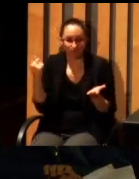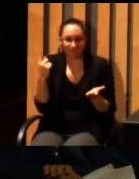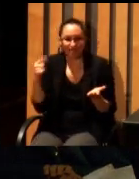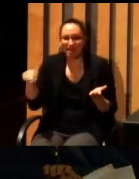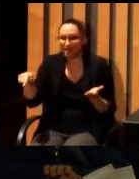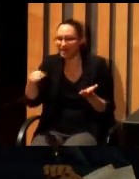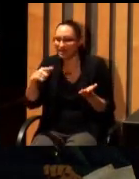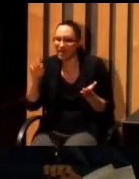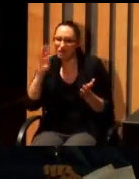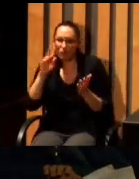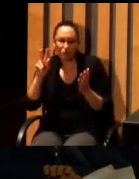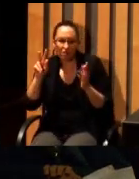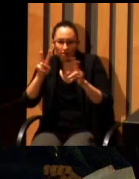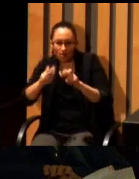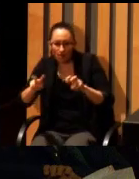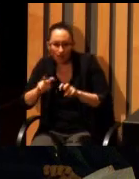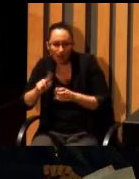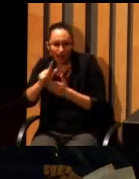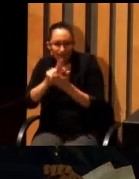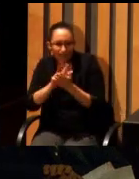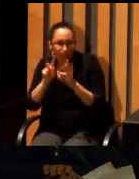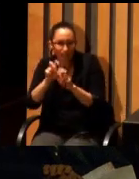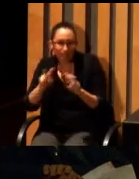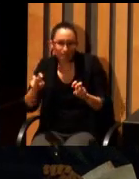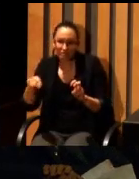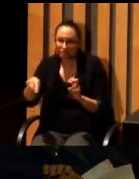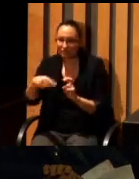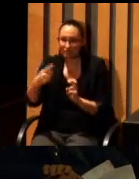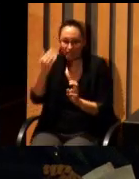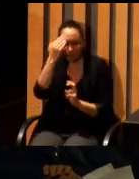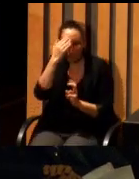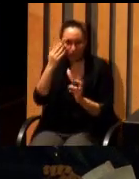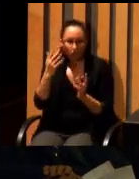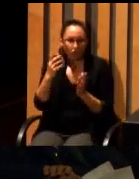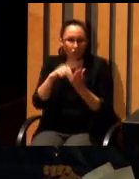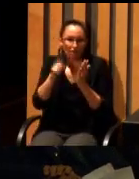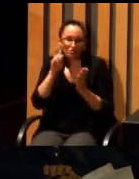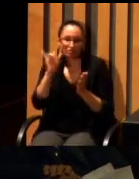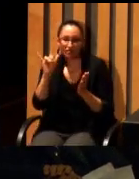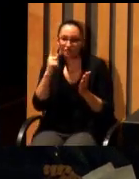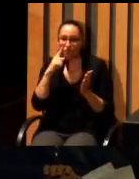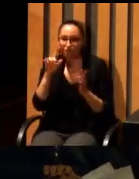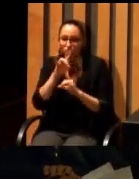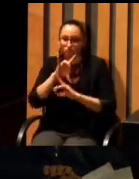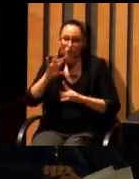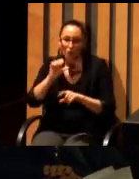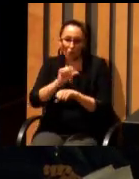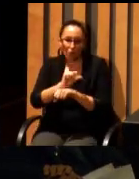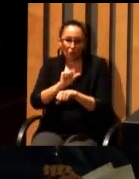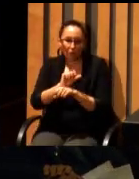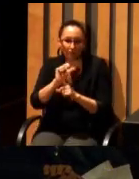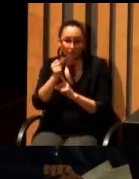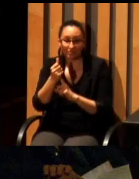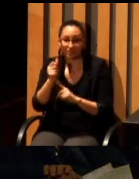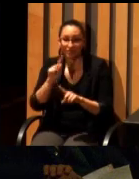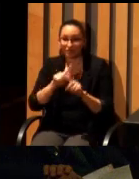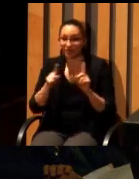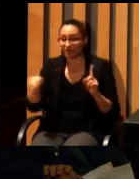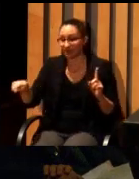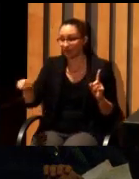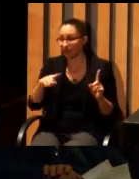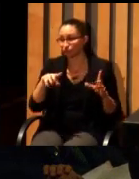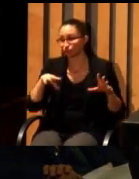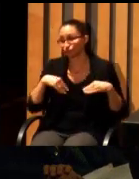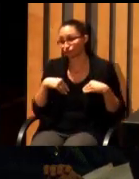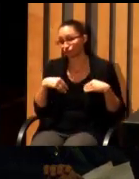legal analysis of what a disparaging work environment is. They know it inside and out. They see it for other people, but they are complicit with